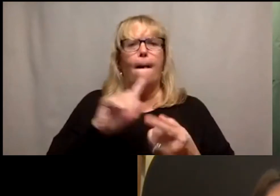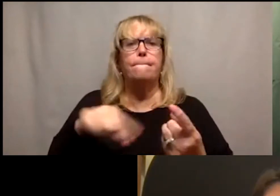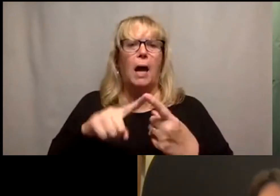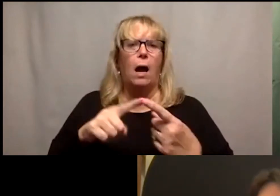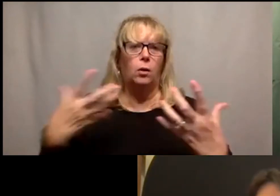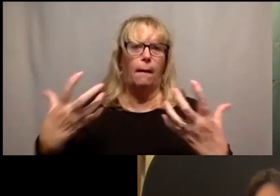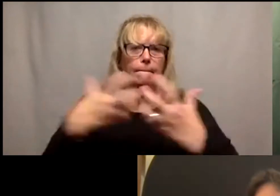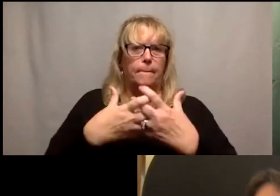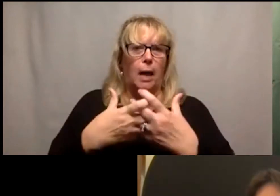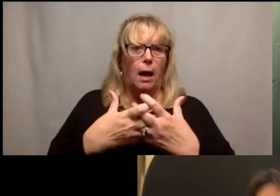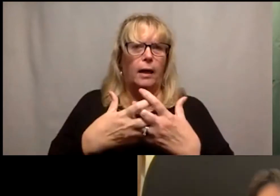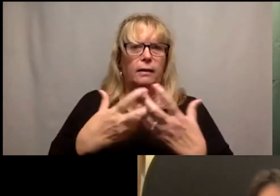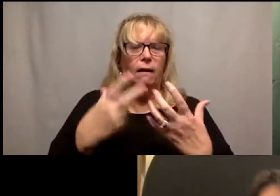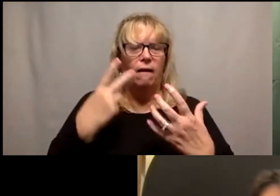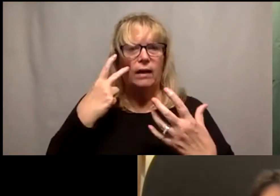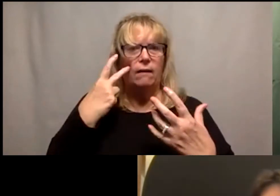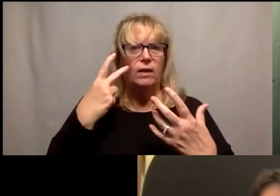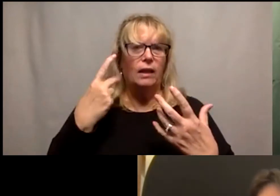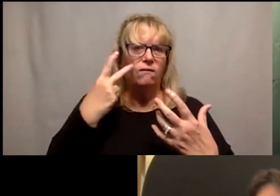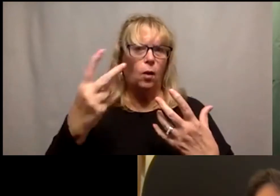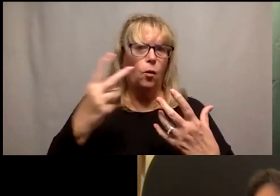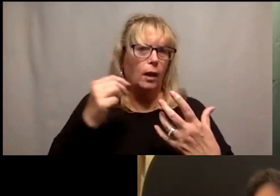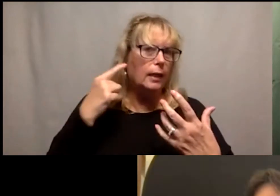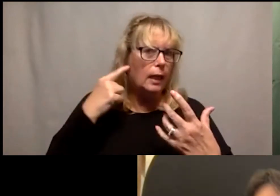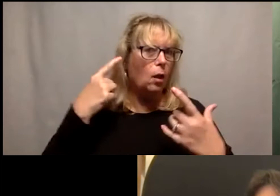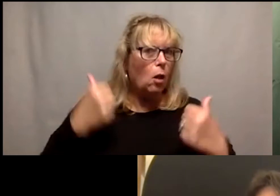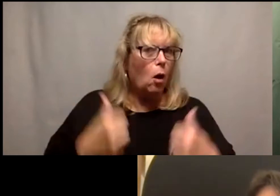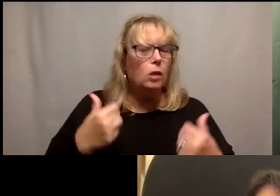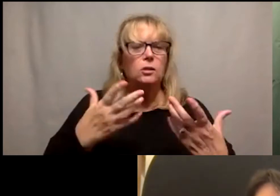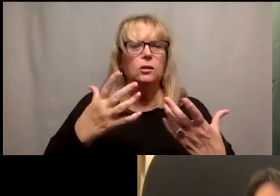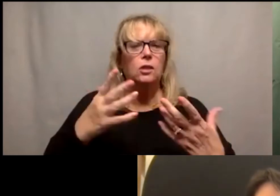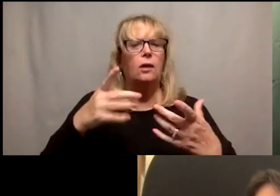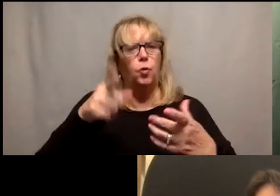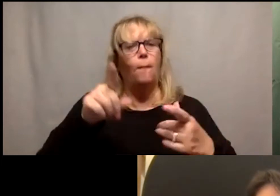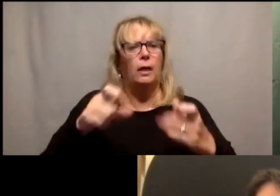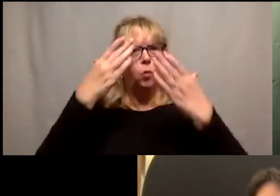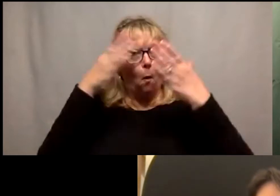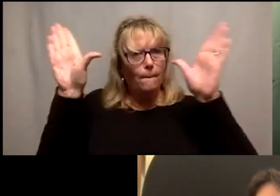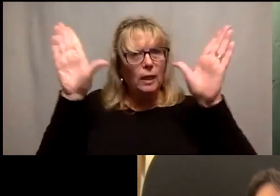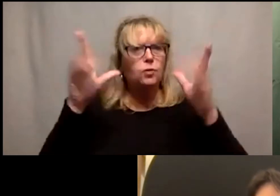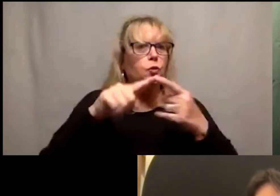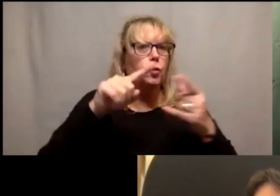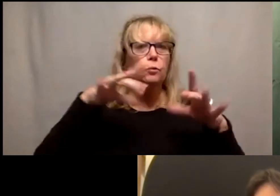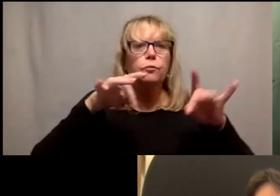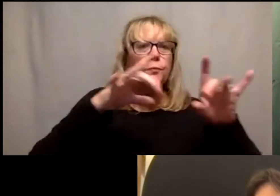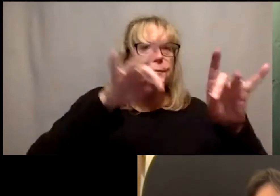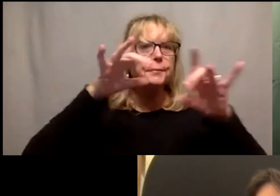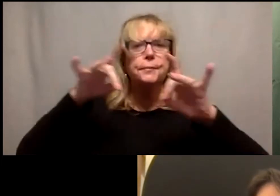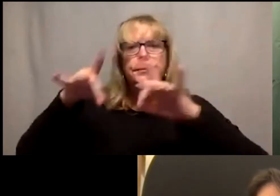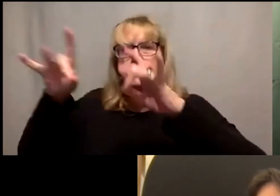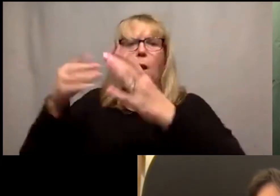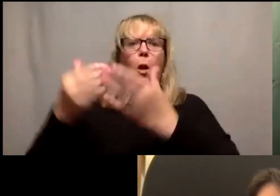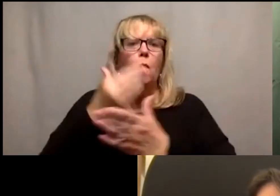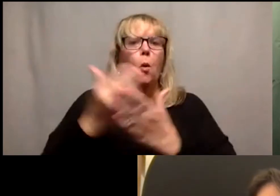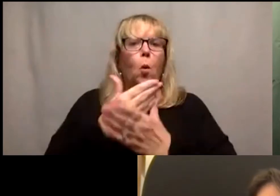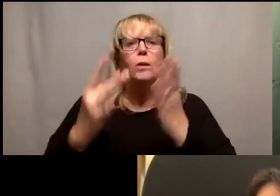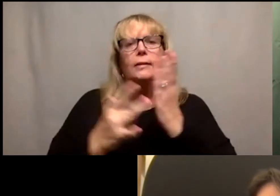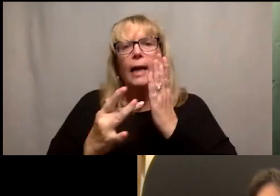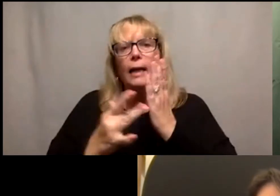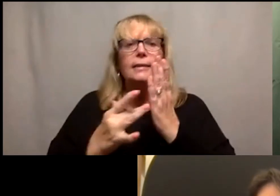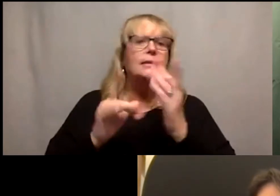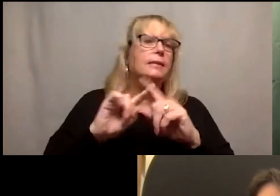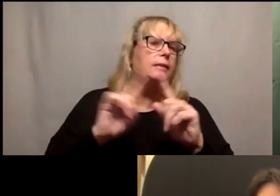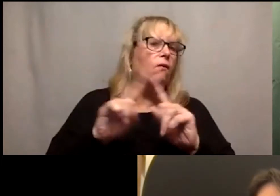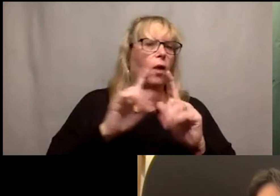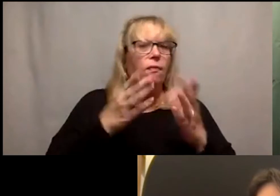is being open to learning new methods and techniques of doing things, and possibly learning from different types